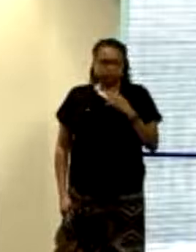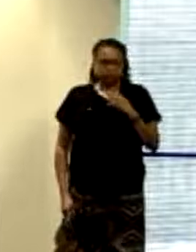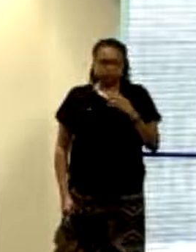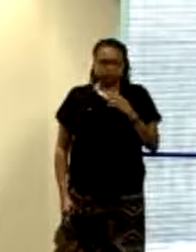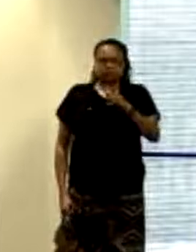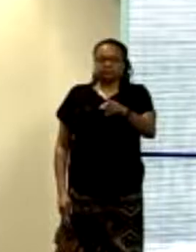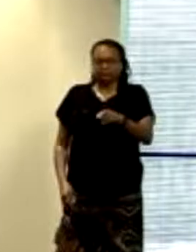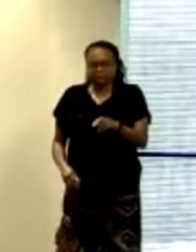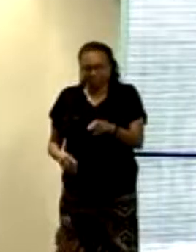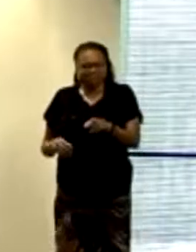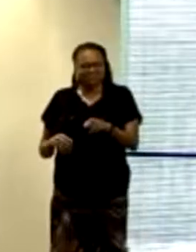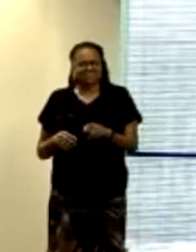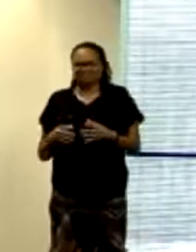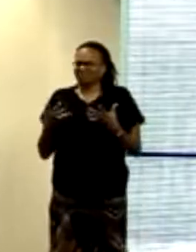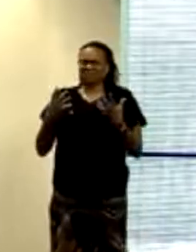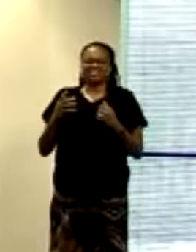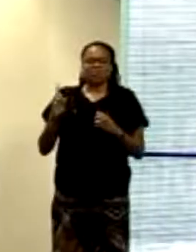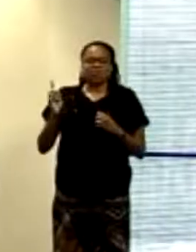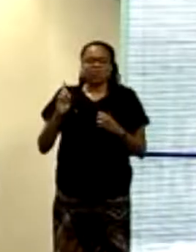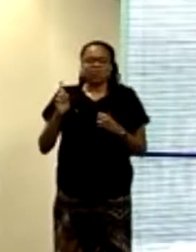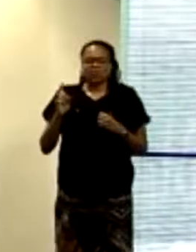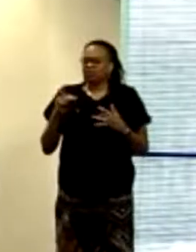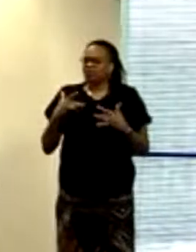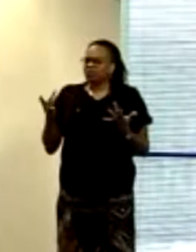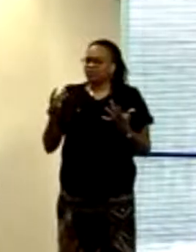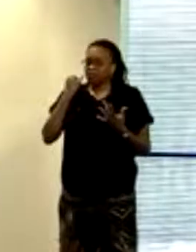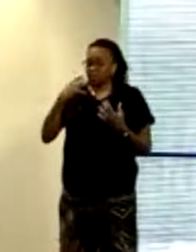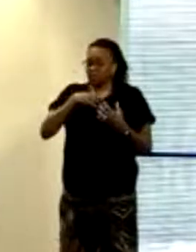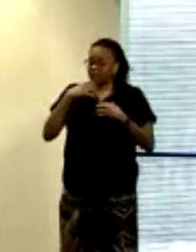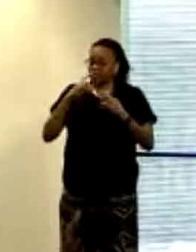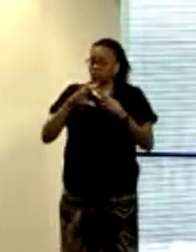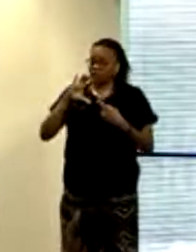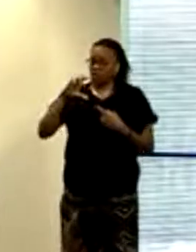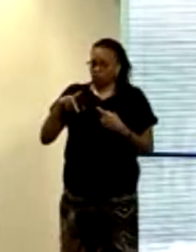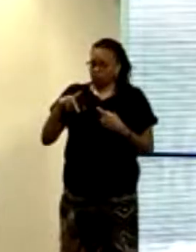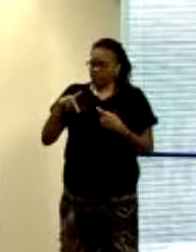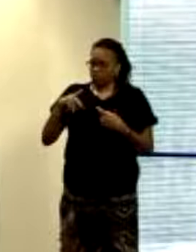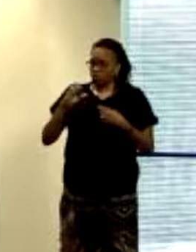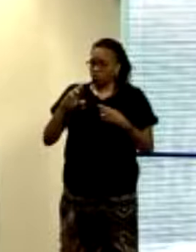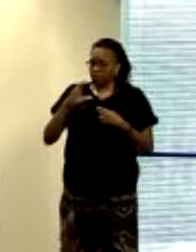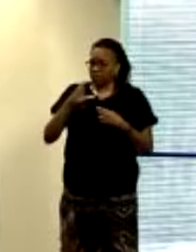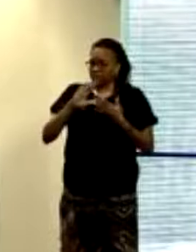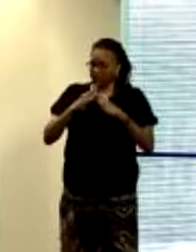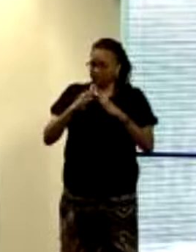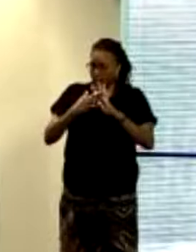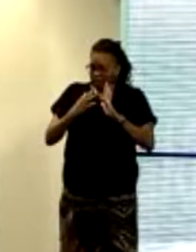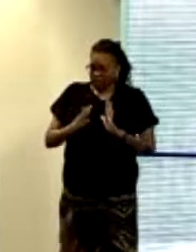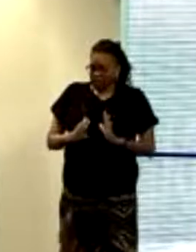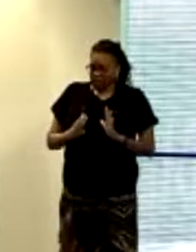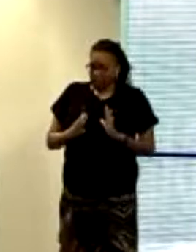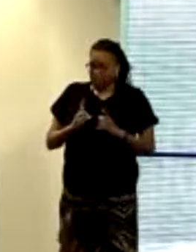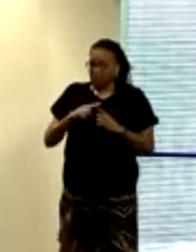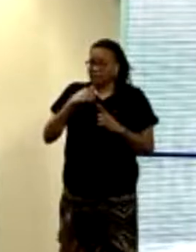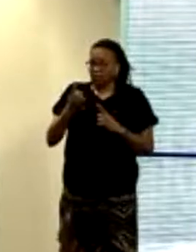where are they exactly in terms of if we're bringing complaints to CenterPoint or to city representative, we say the poles that